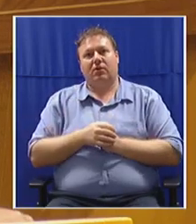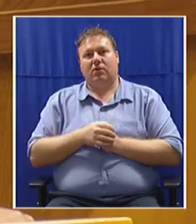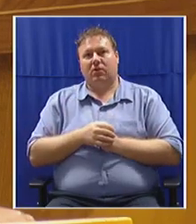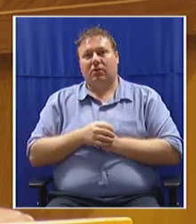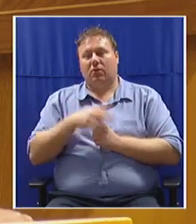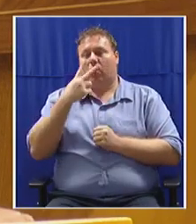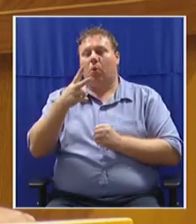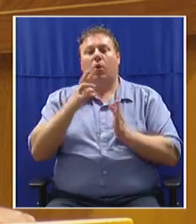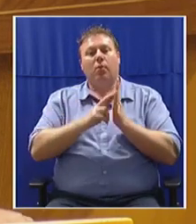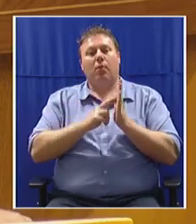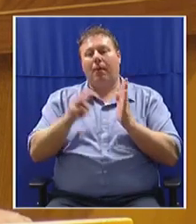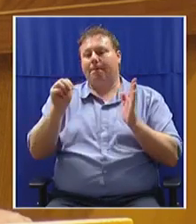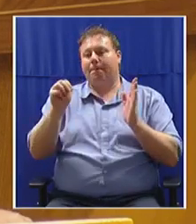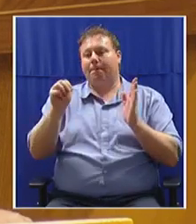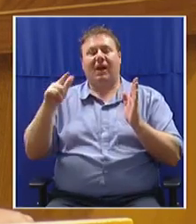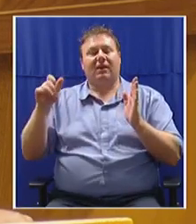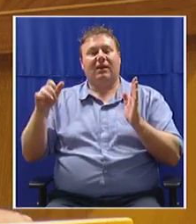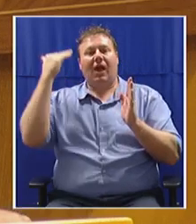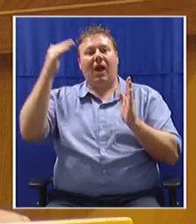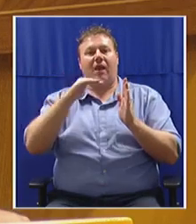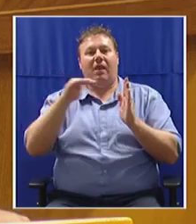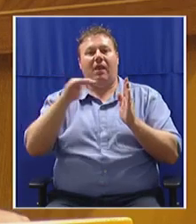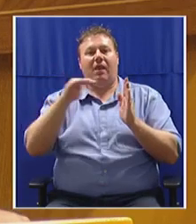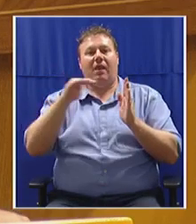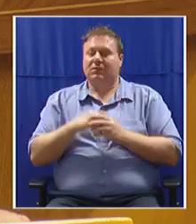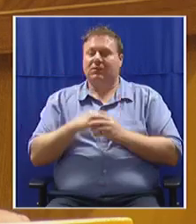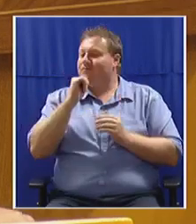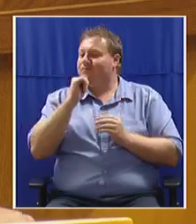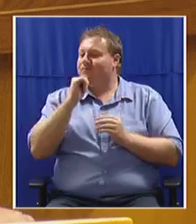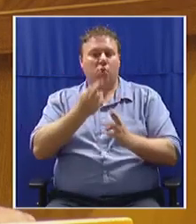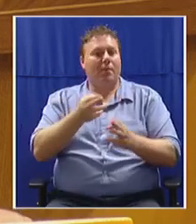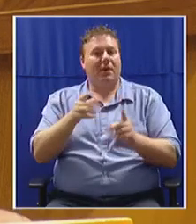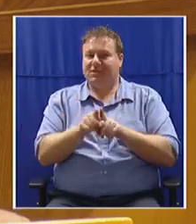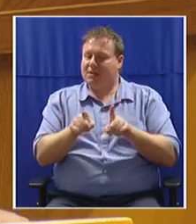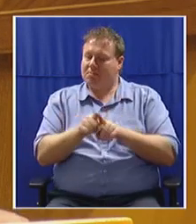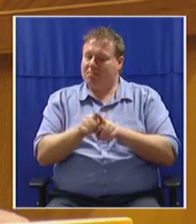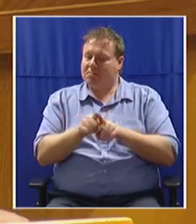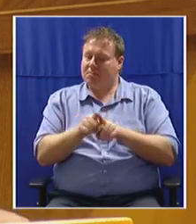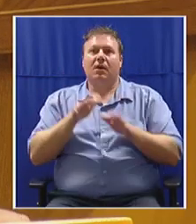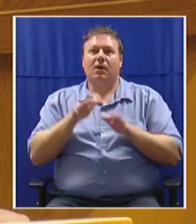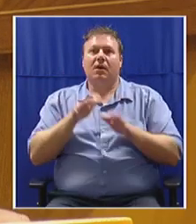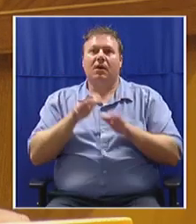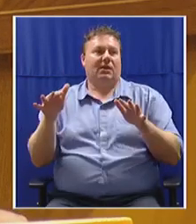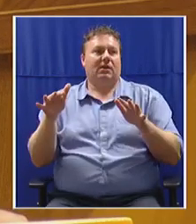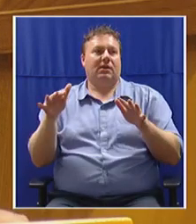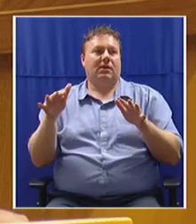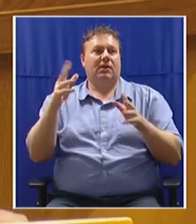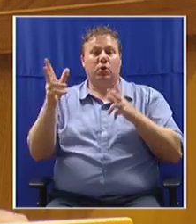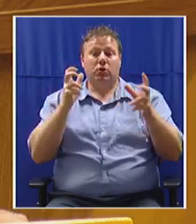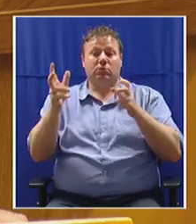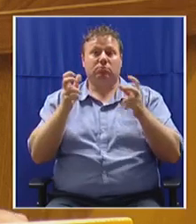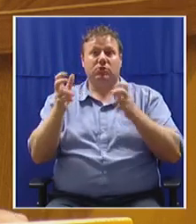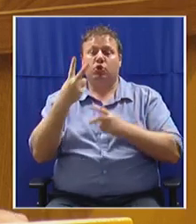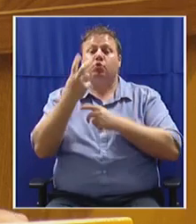panel report and the failure to implement its recommendations. During public hearings of the Motlanthe panel, which took place over